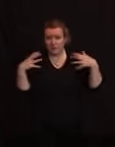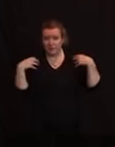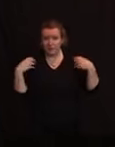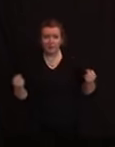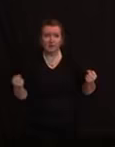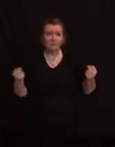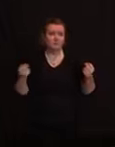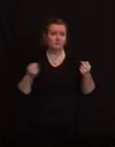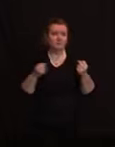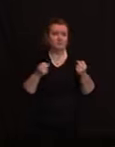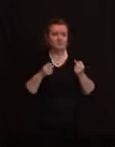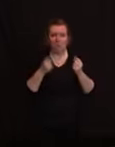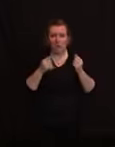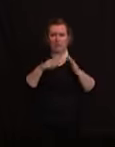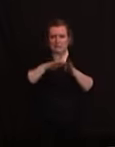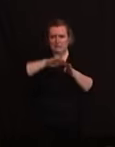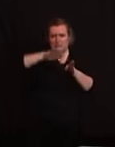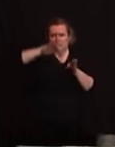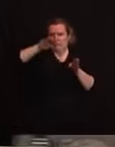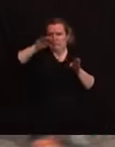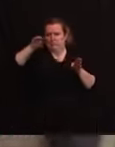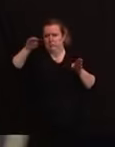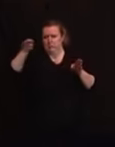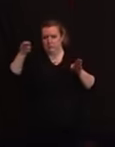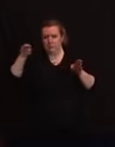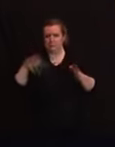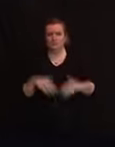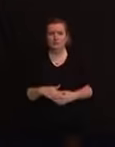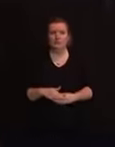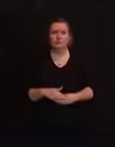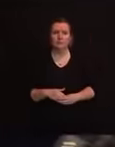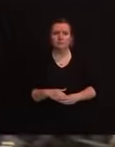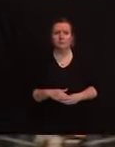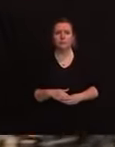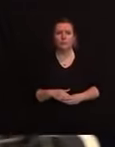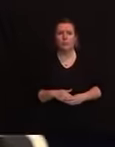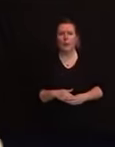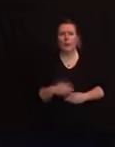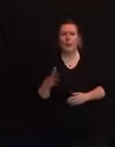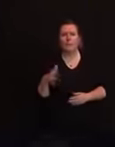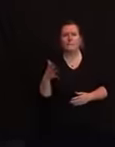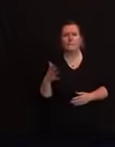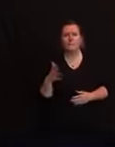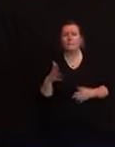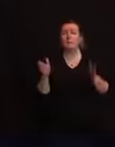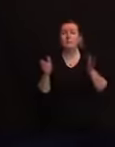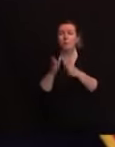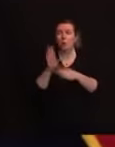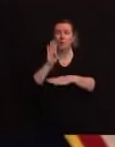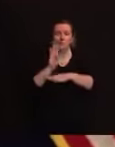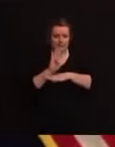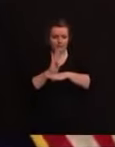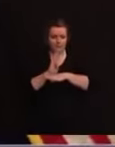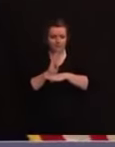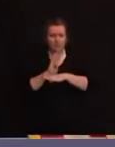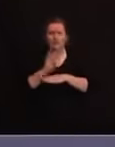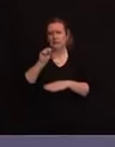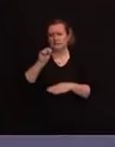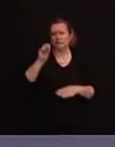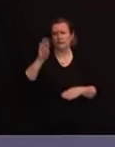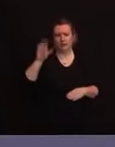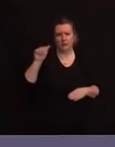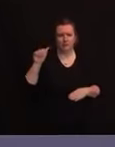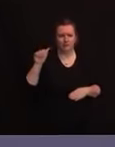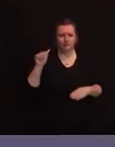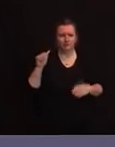curve. Real quick, Dave, I realize nothing really new to report on Small Business Administration. As you know, the EDA has put out a program, and they've